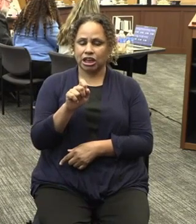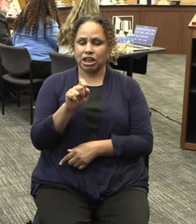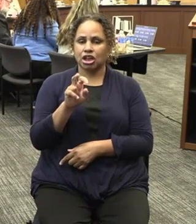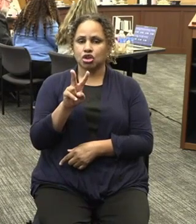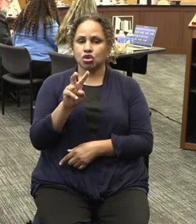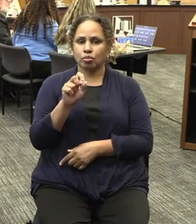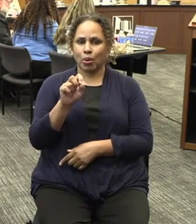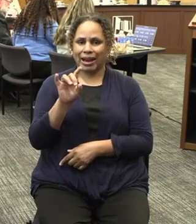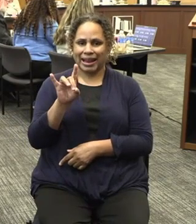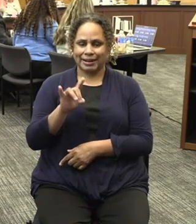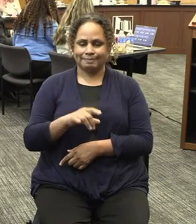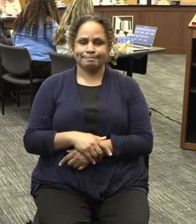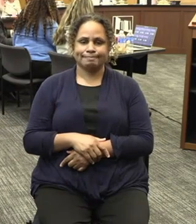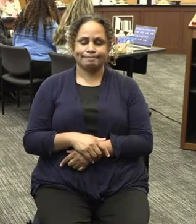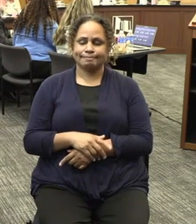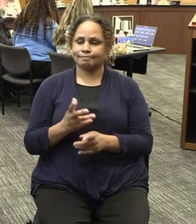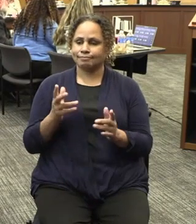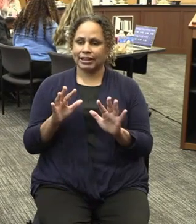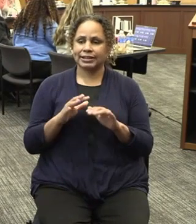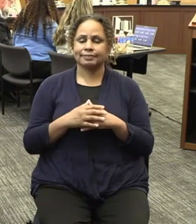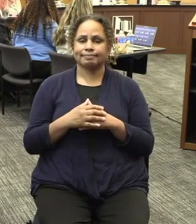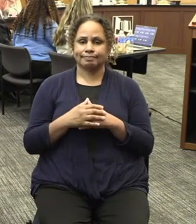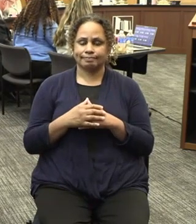3.2.8. And that's it.